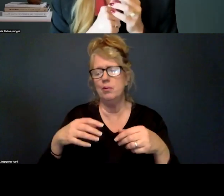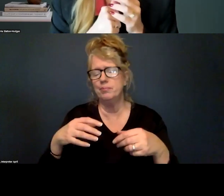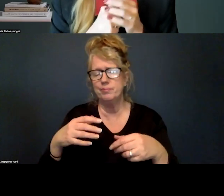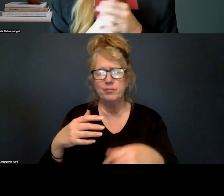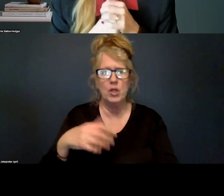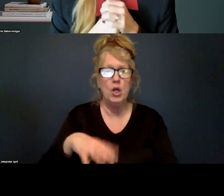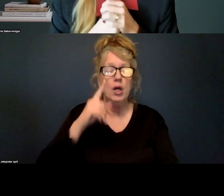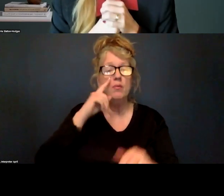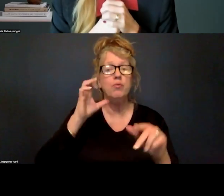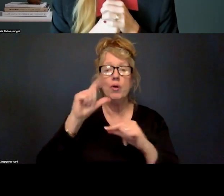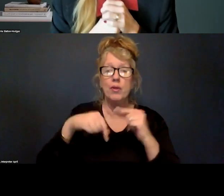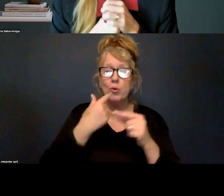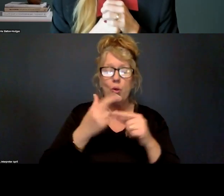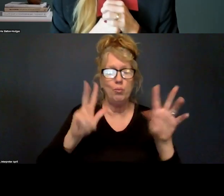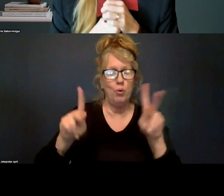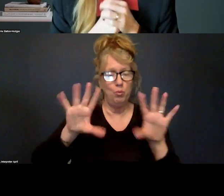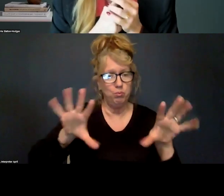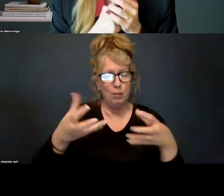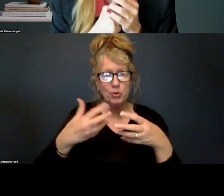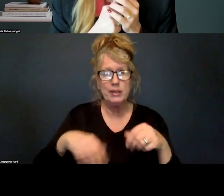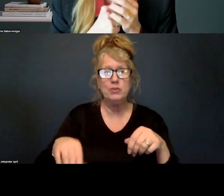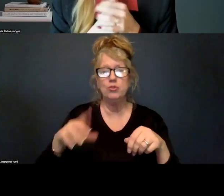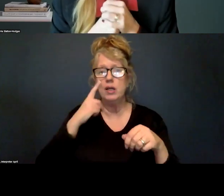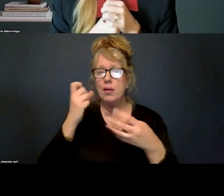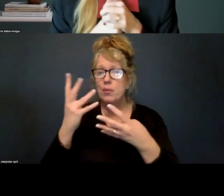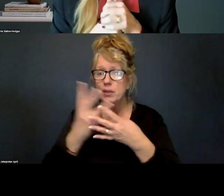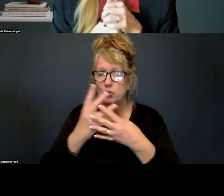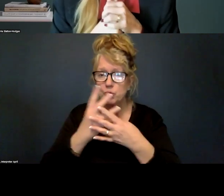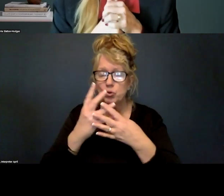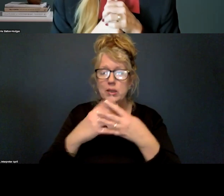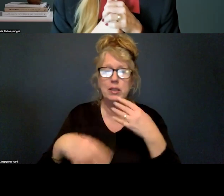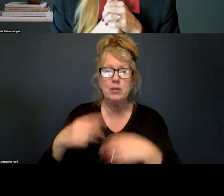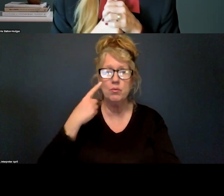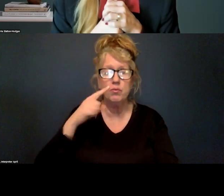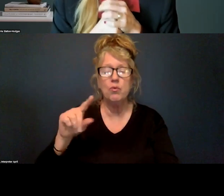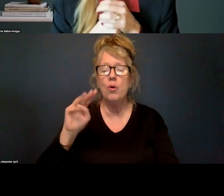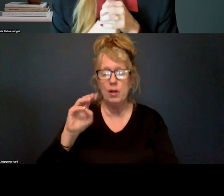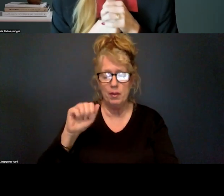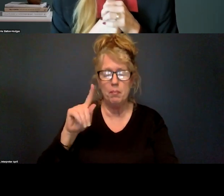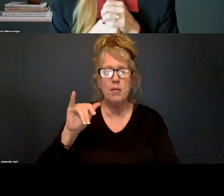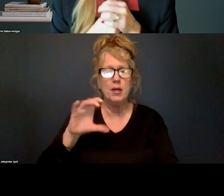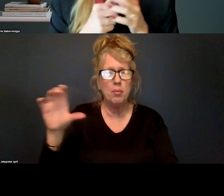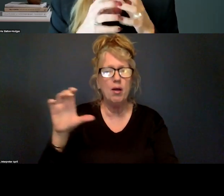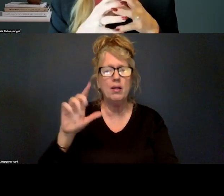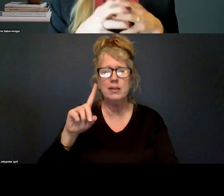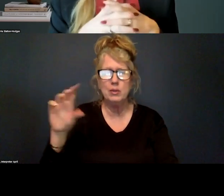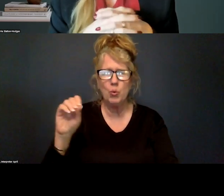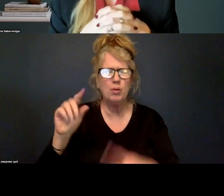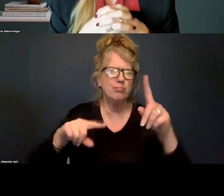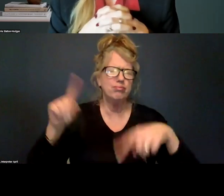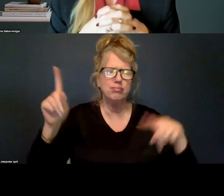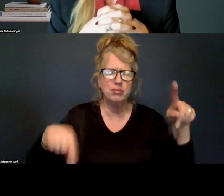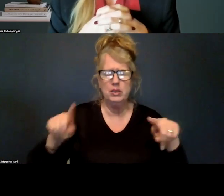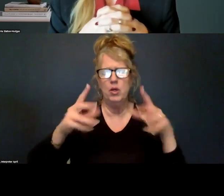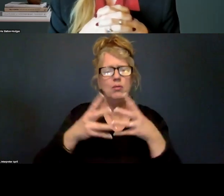global population measures, the screening for metabolic disorders, etc. So we do a lot of